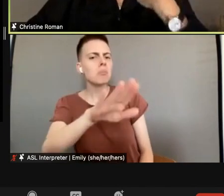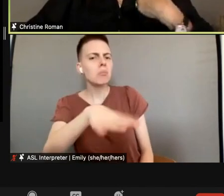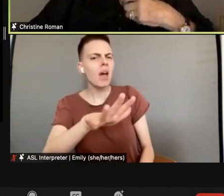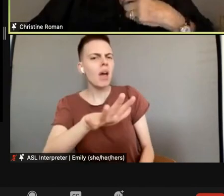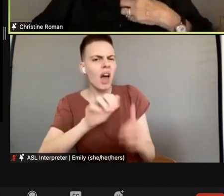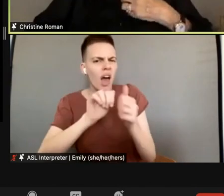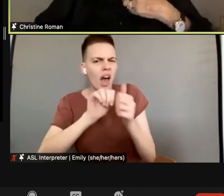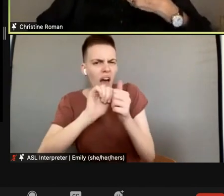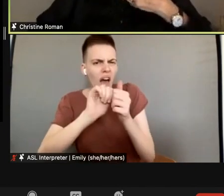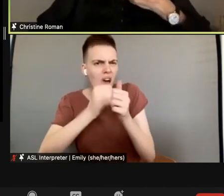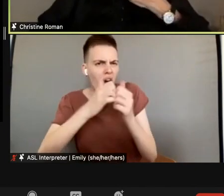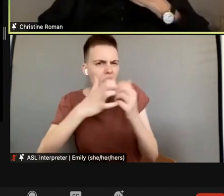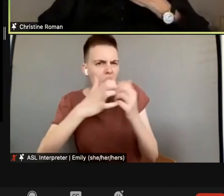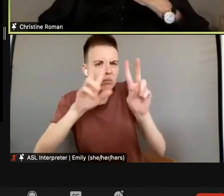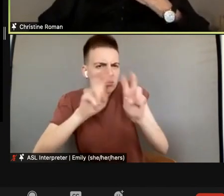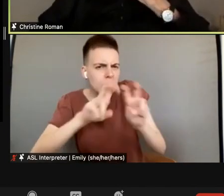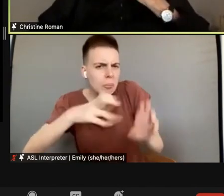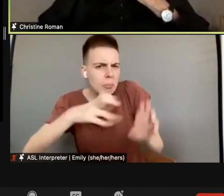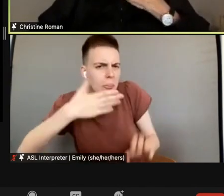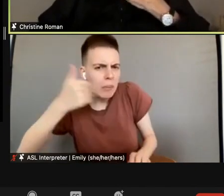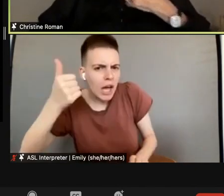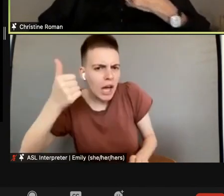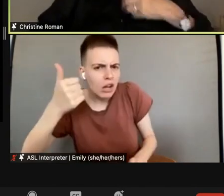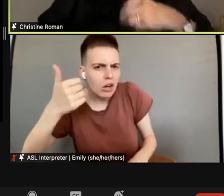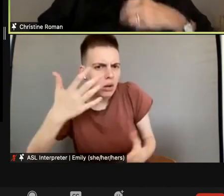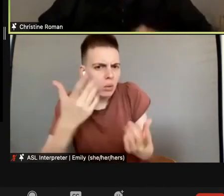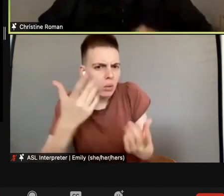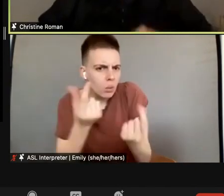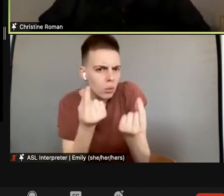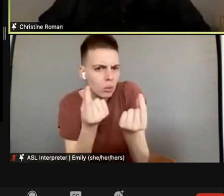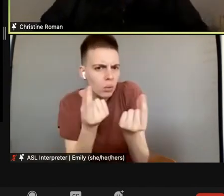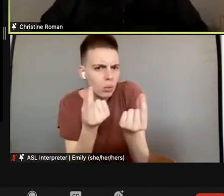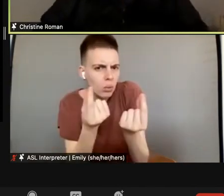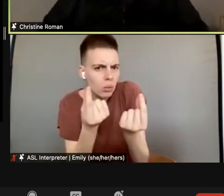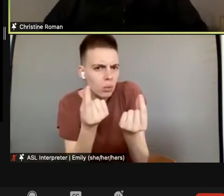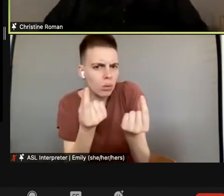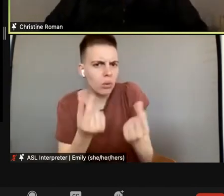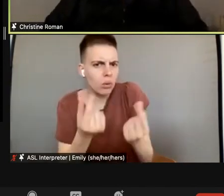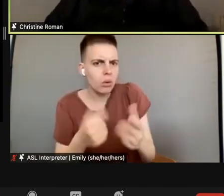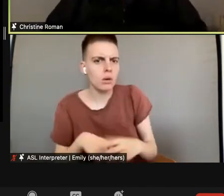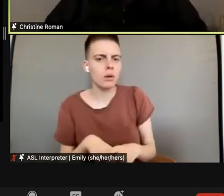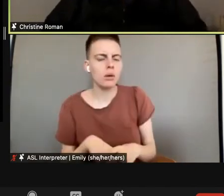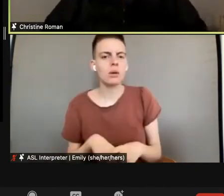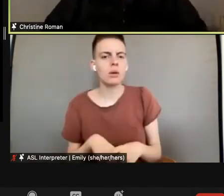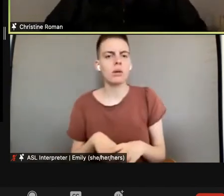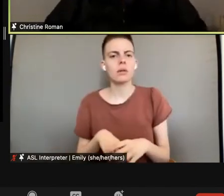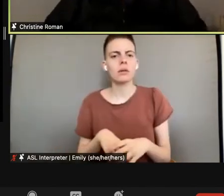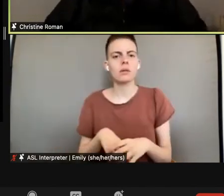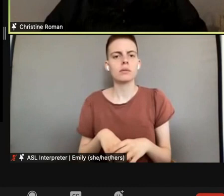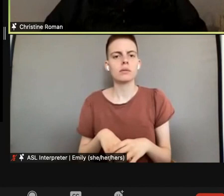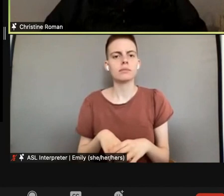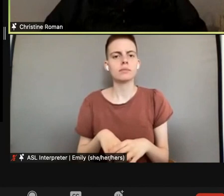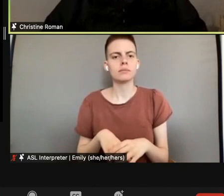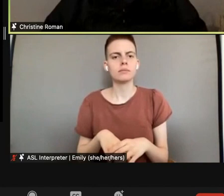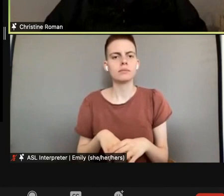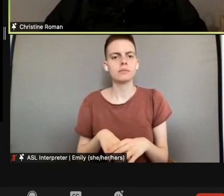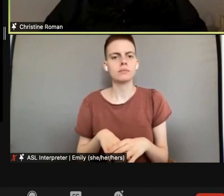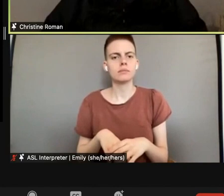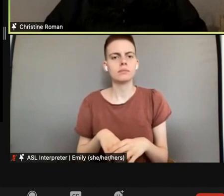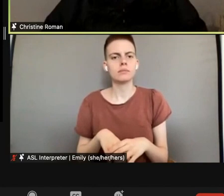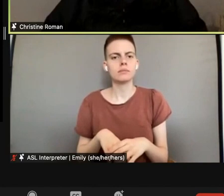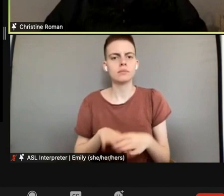look? How are you going to see her if...